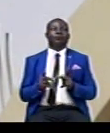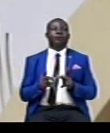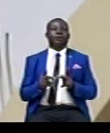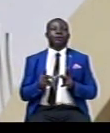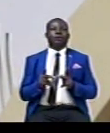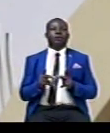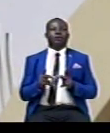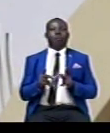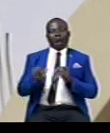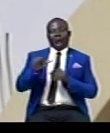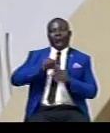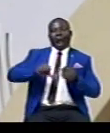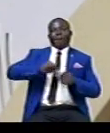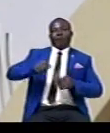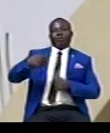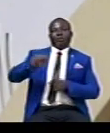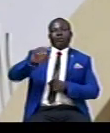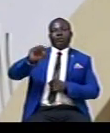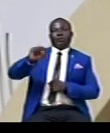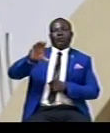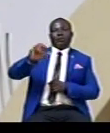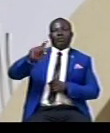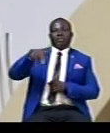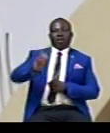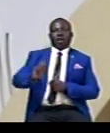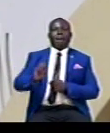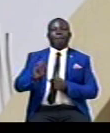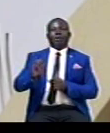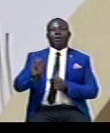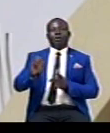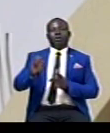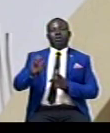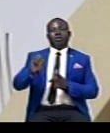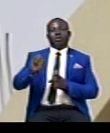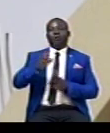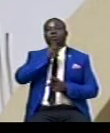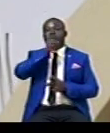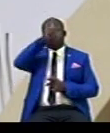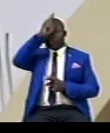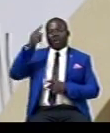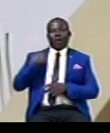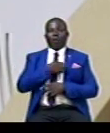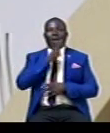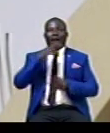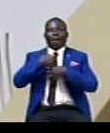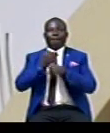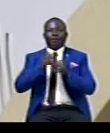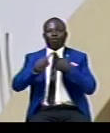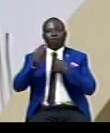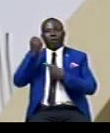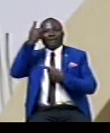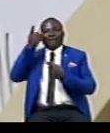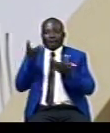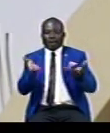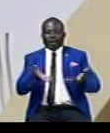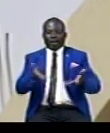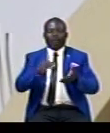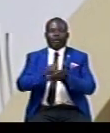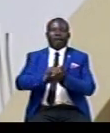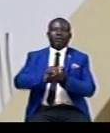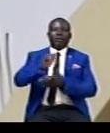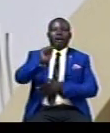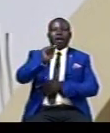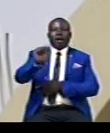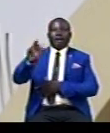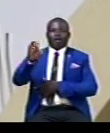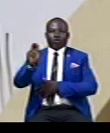About the scapegoat, we are made to understand here that Aaron laid